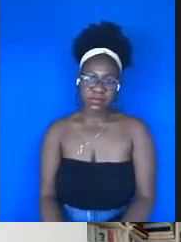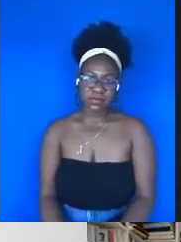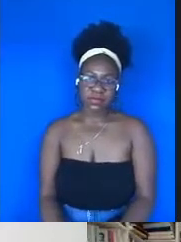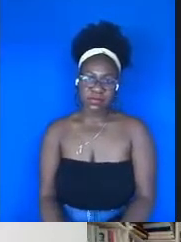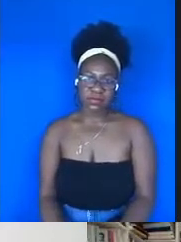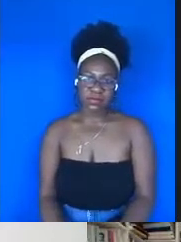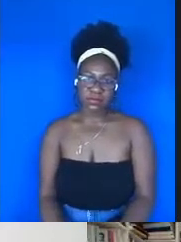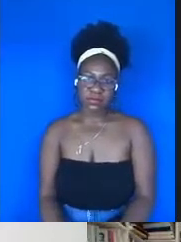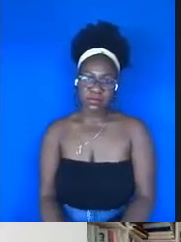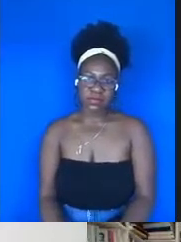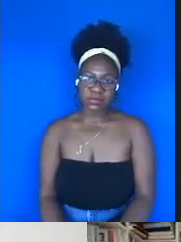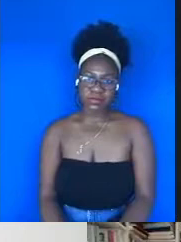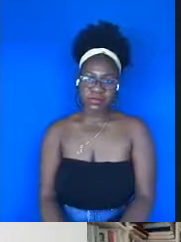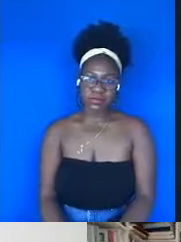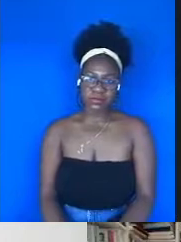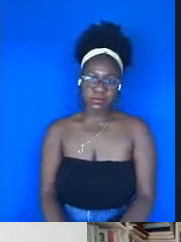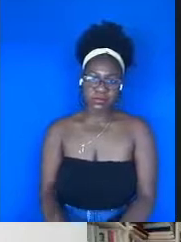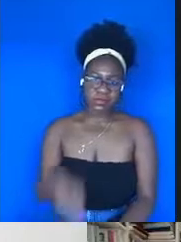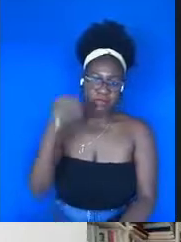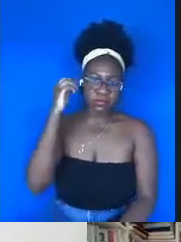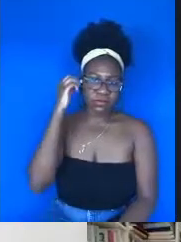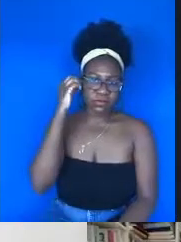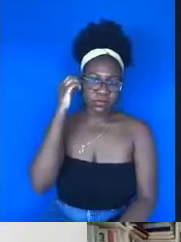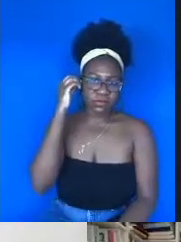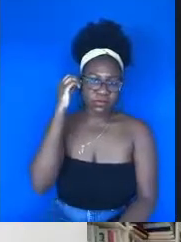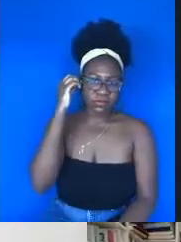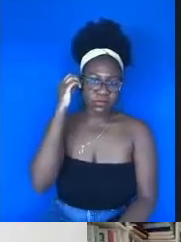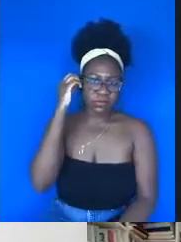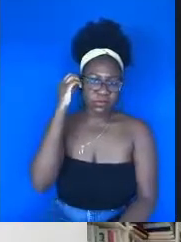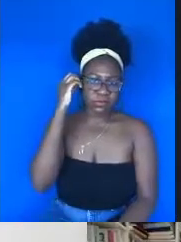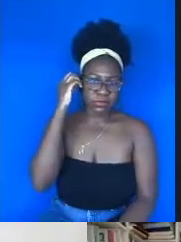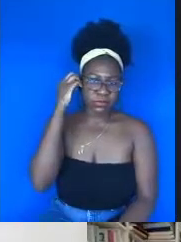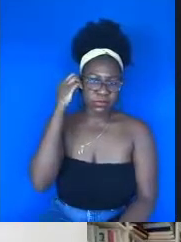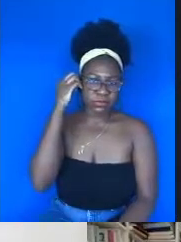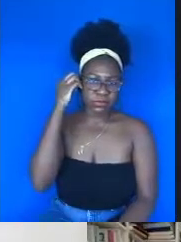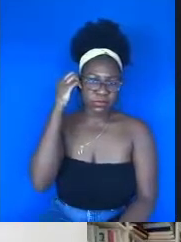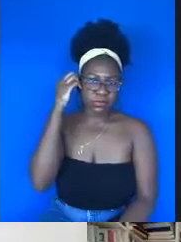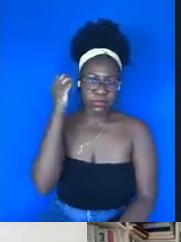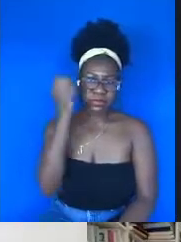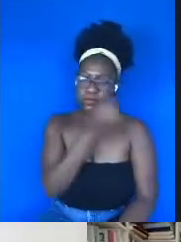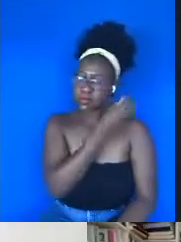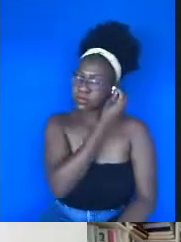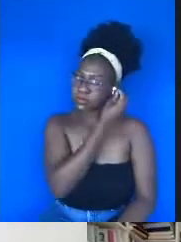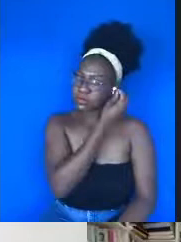so not the idea. The idea was to make it viable and actable